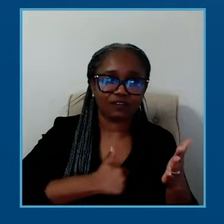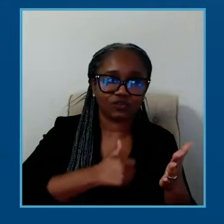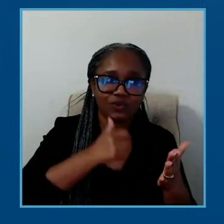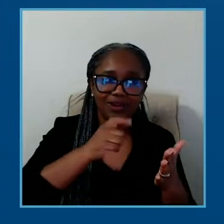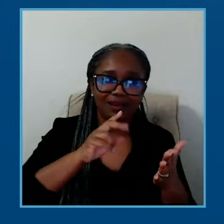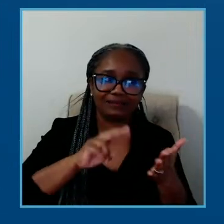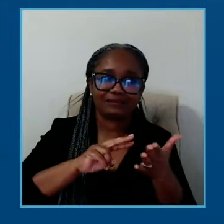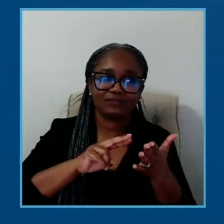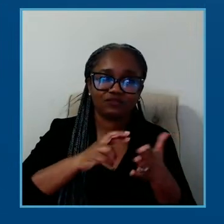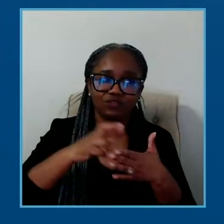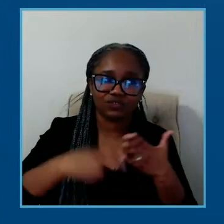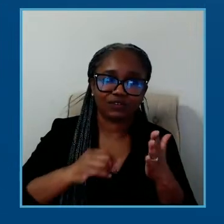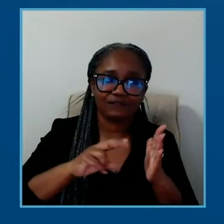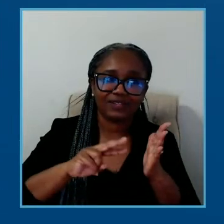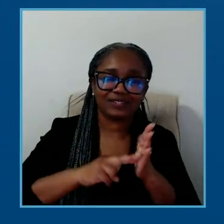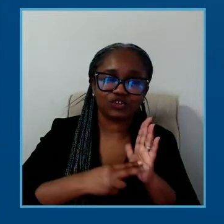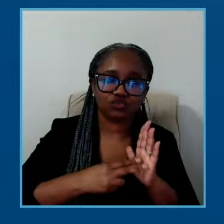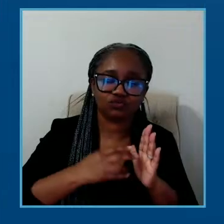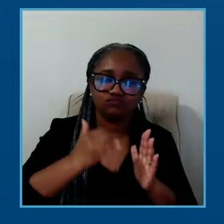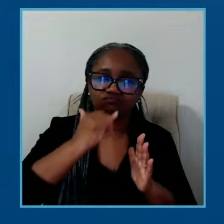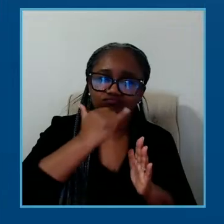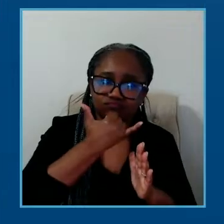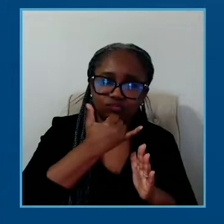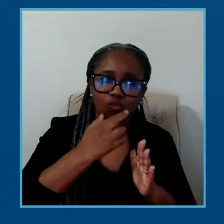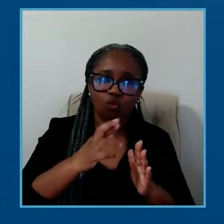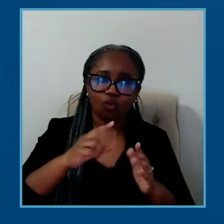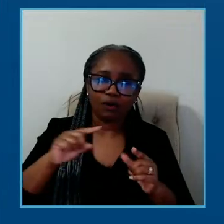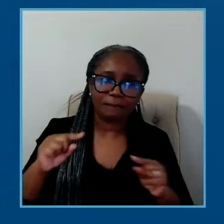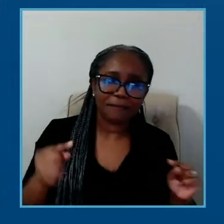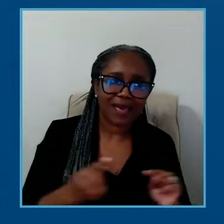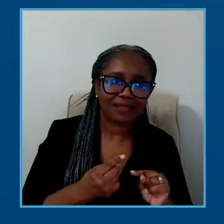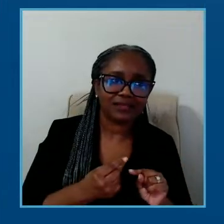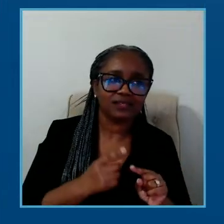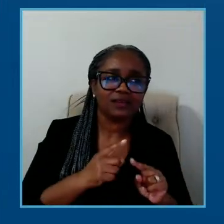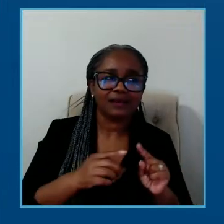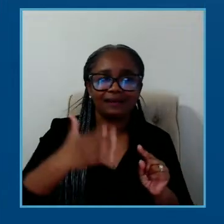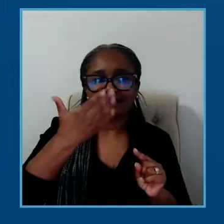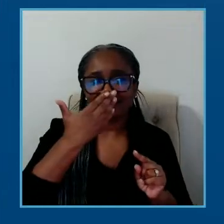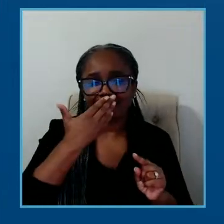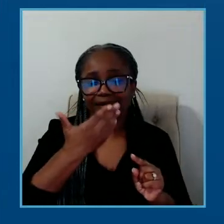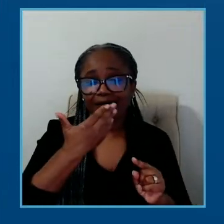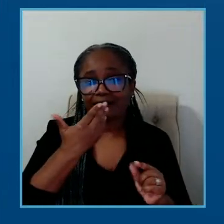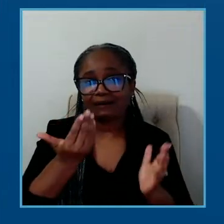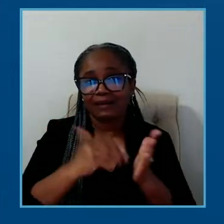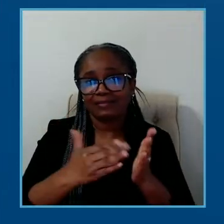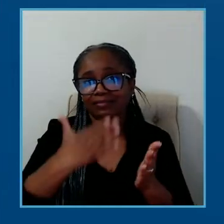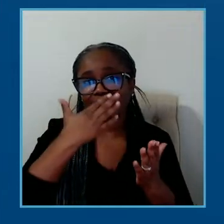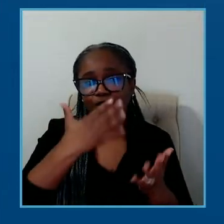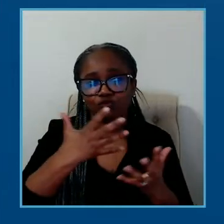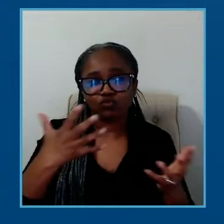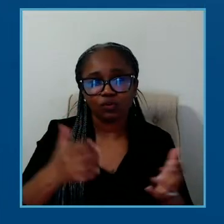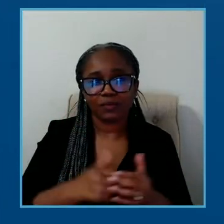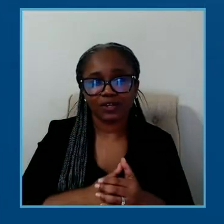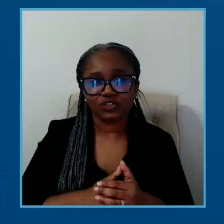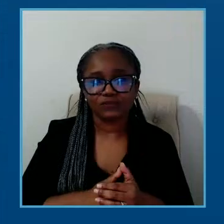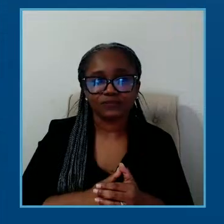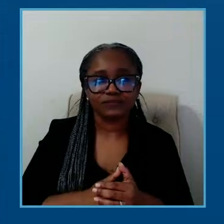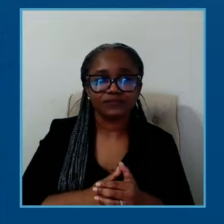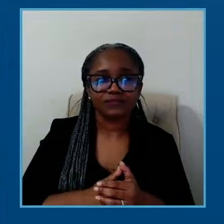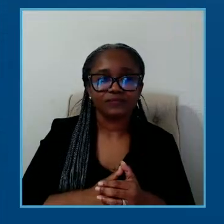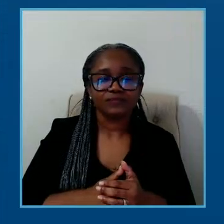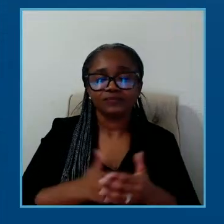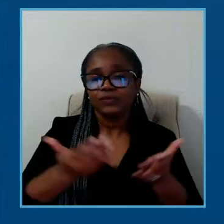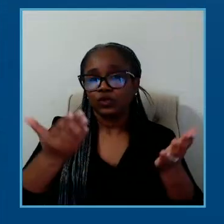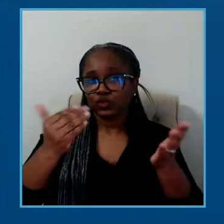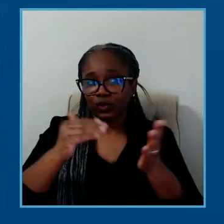it's 30 minutes aside, right? Do we have folks who want to advocate in favor or